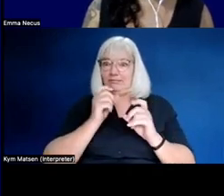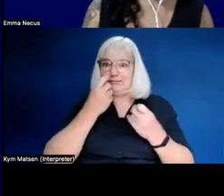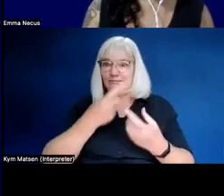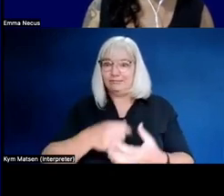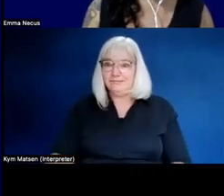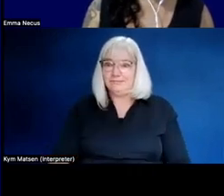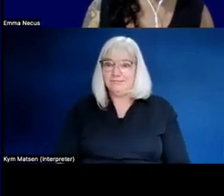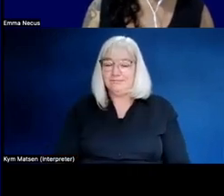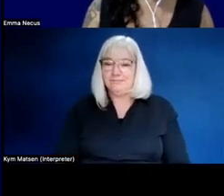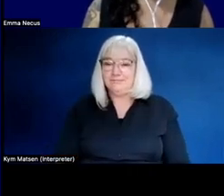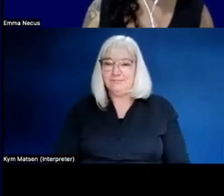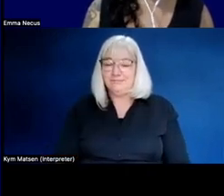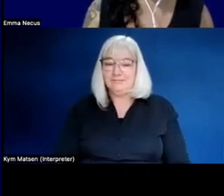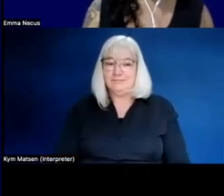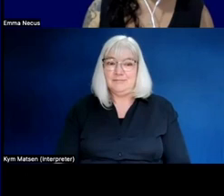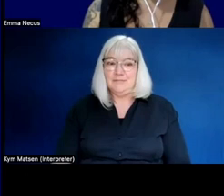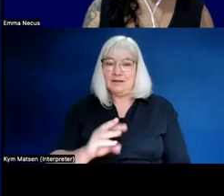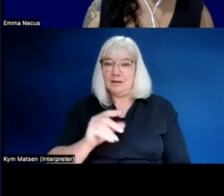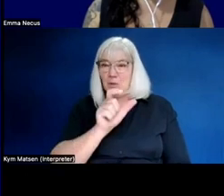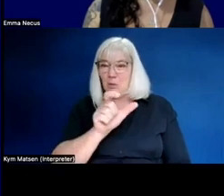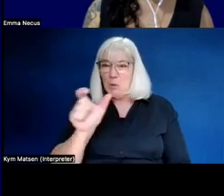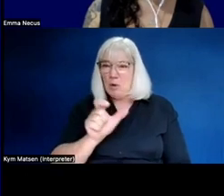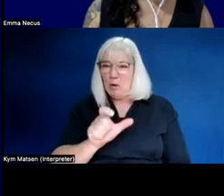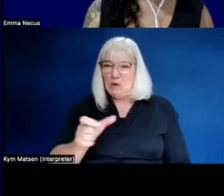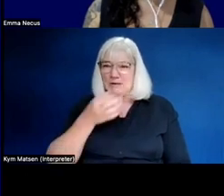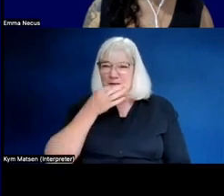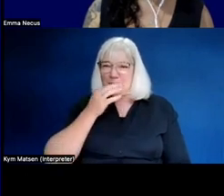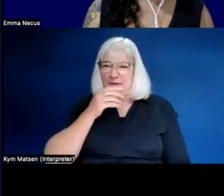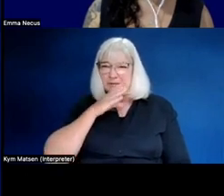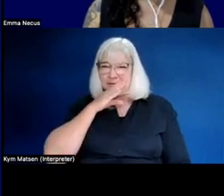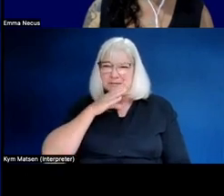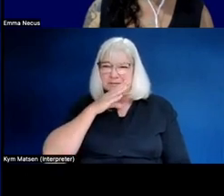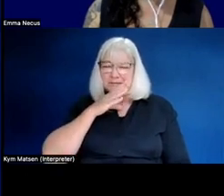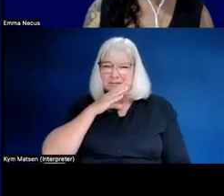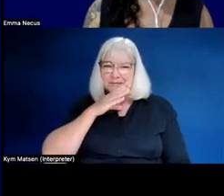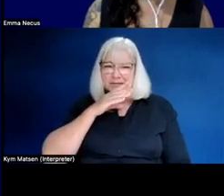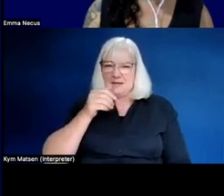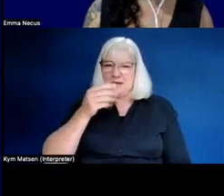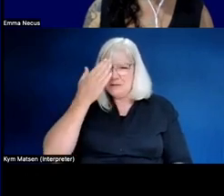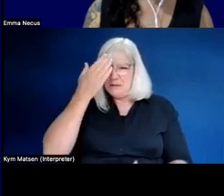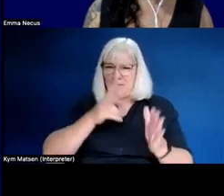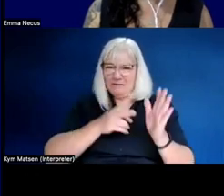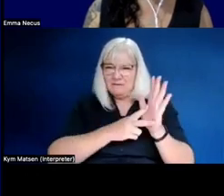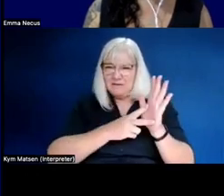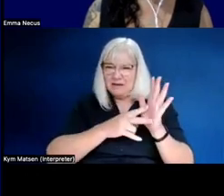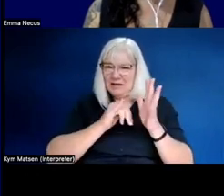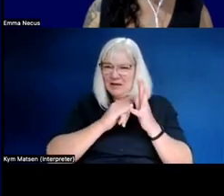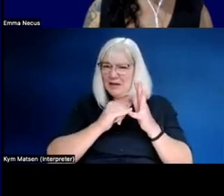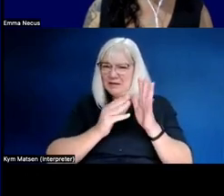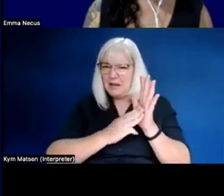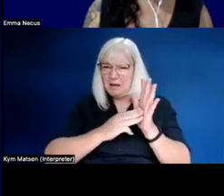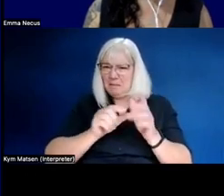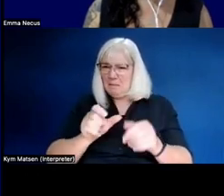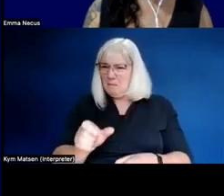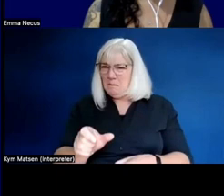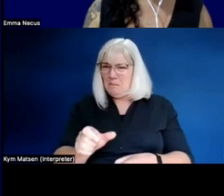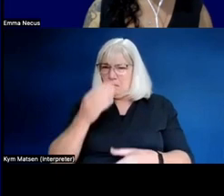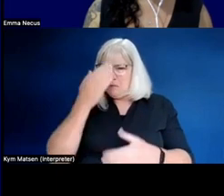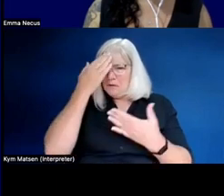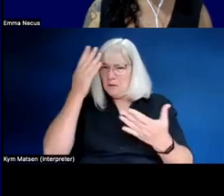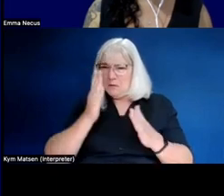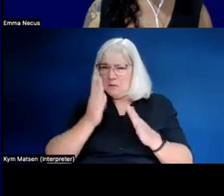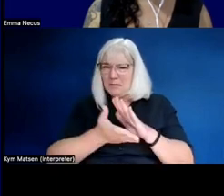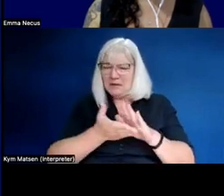So, and some of the terminology is a bit confusing. I don't know what VSM towards the bottom of the page means.